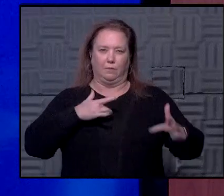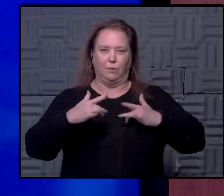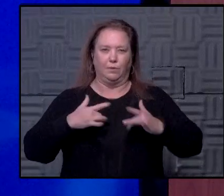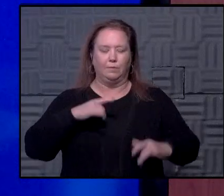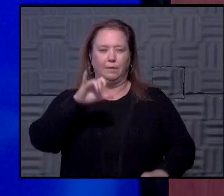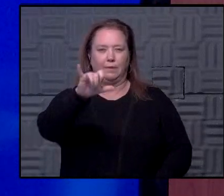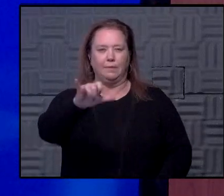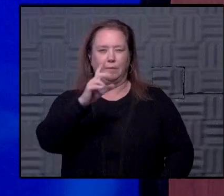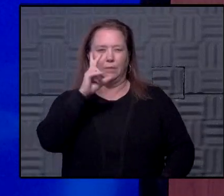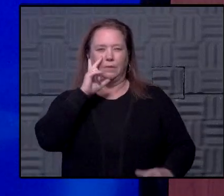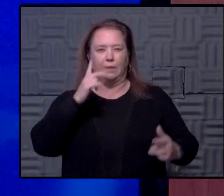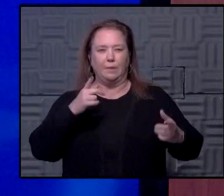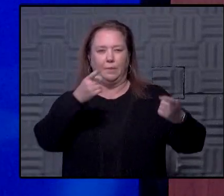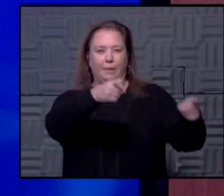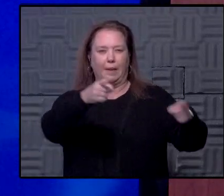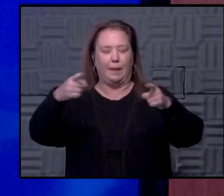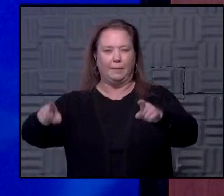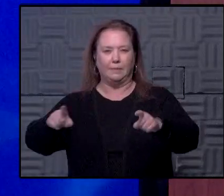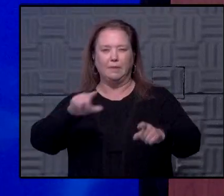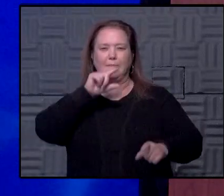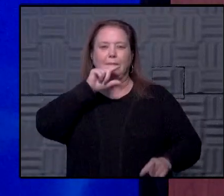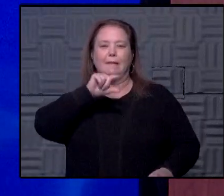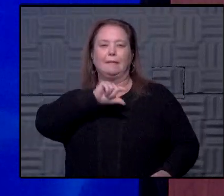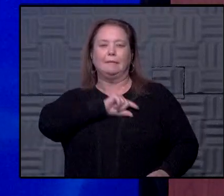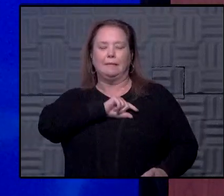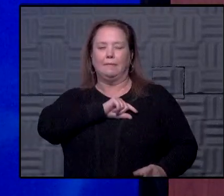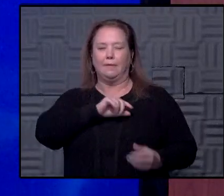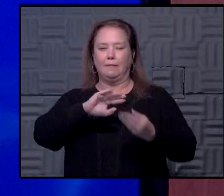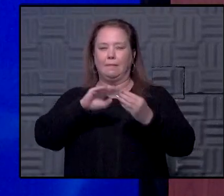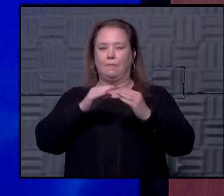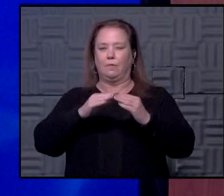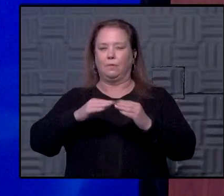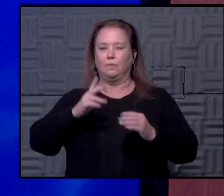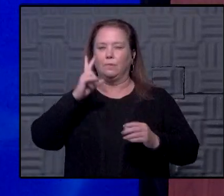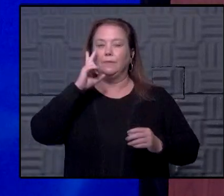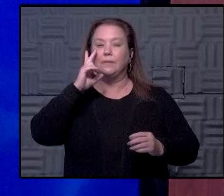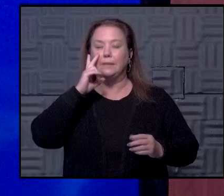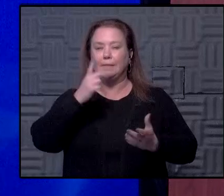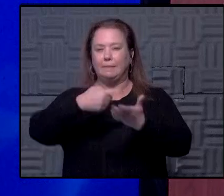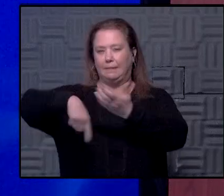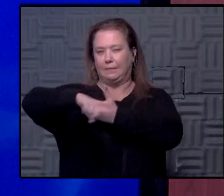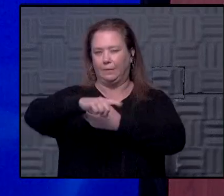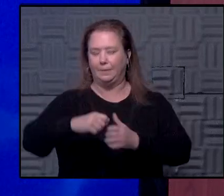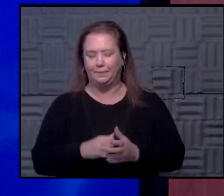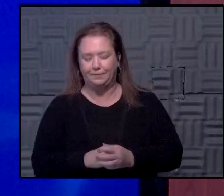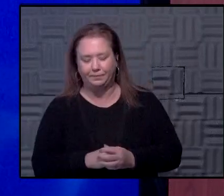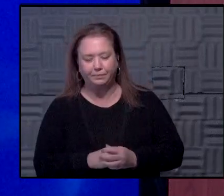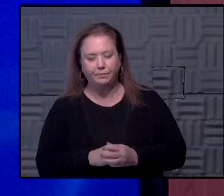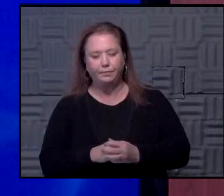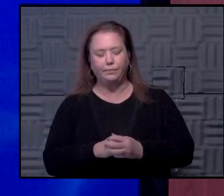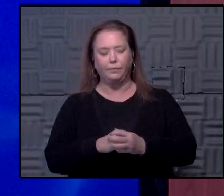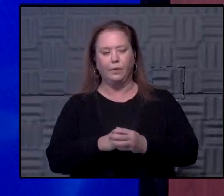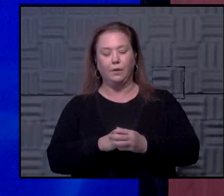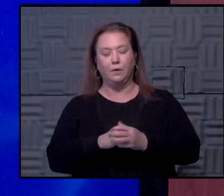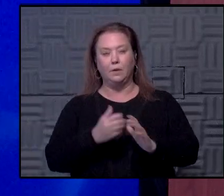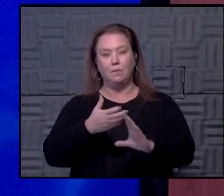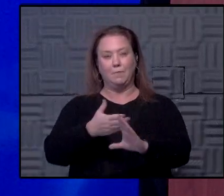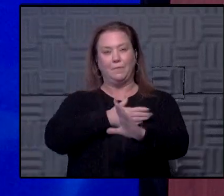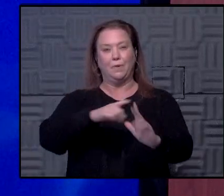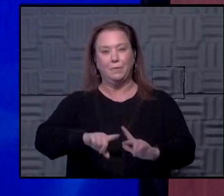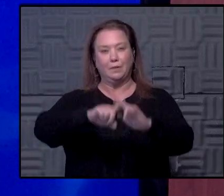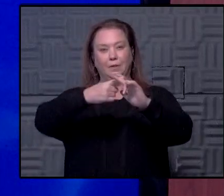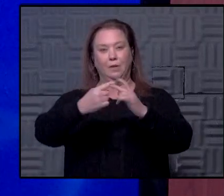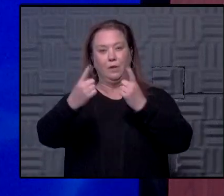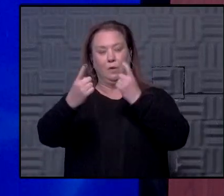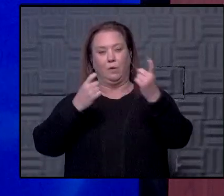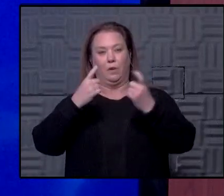We'll see how that goes, and we won't know the Thanksgiving effect for a little while yet. So before we jump into our questions, are